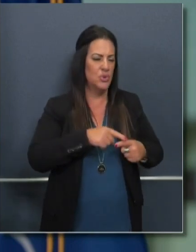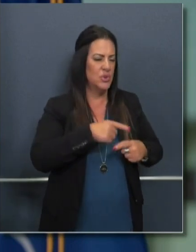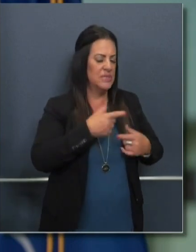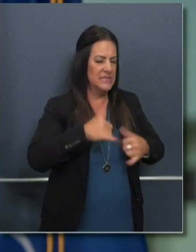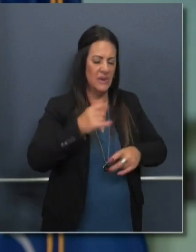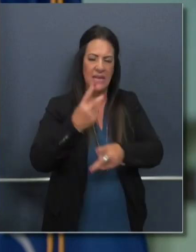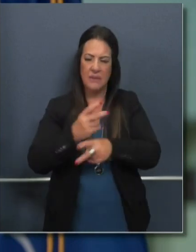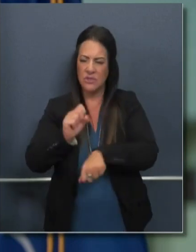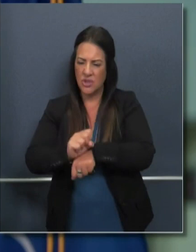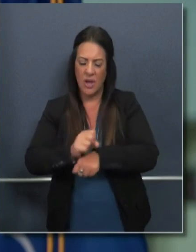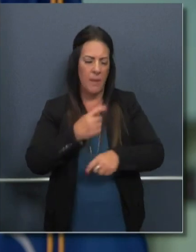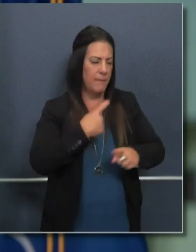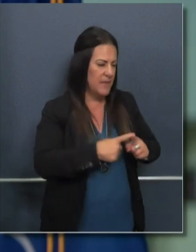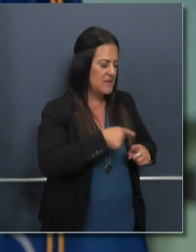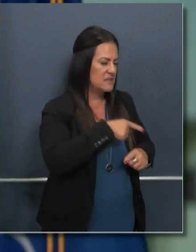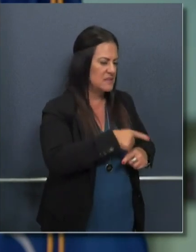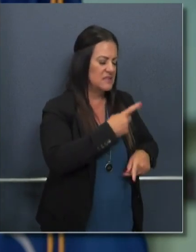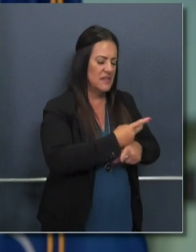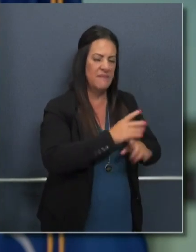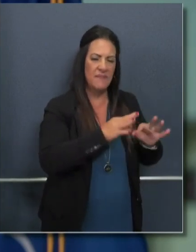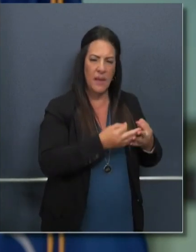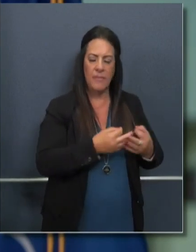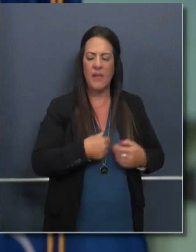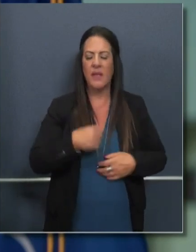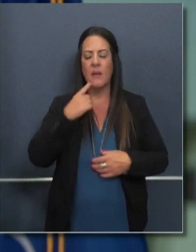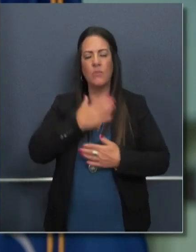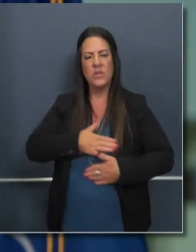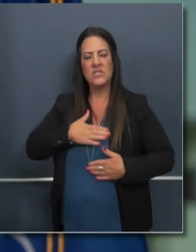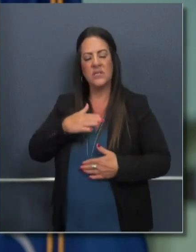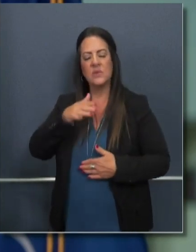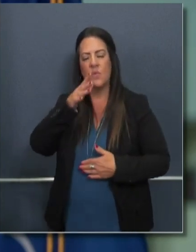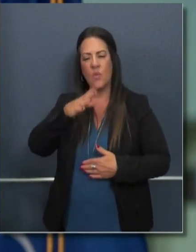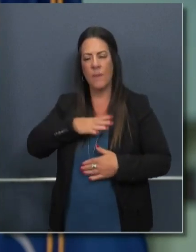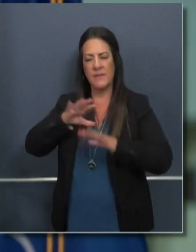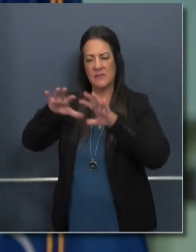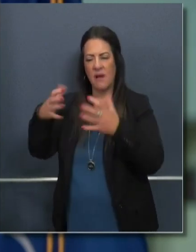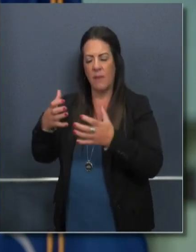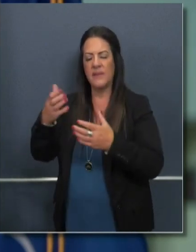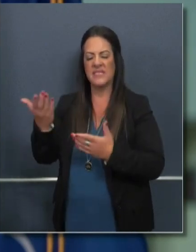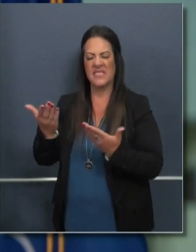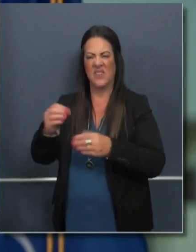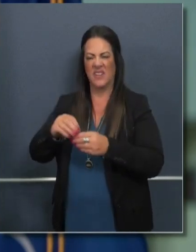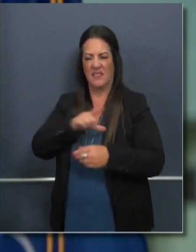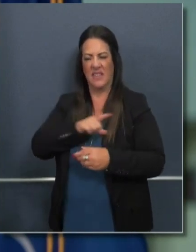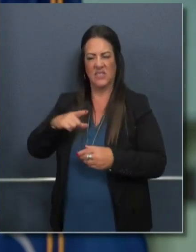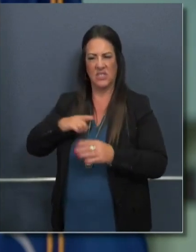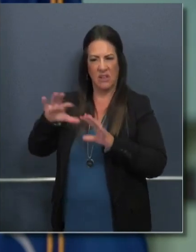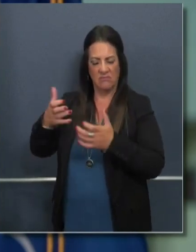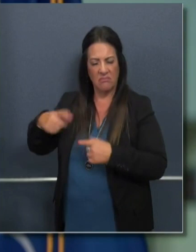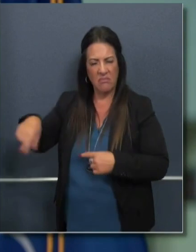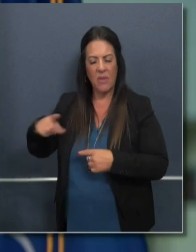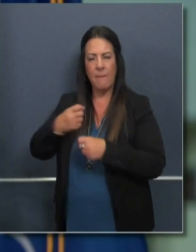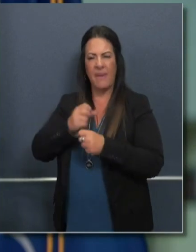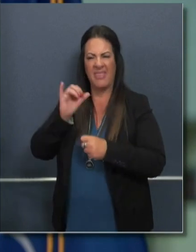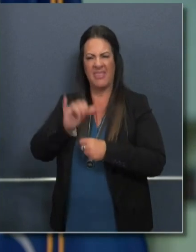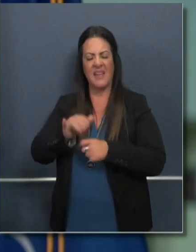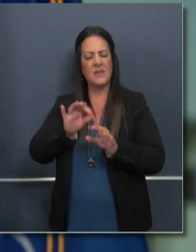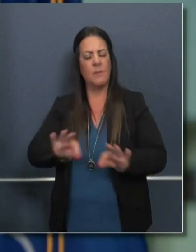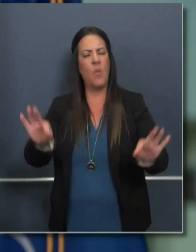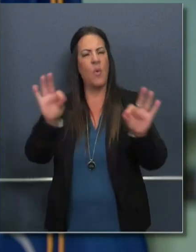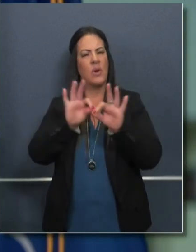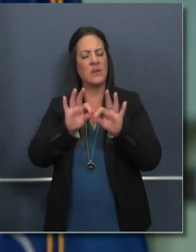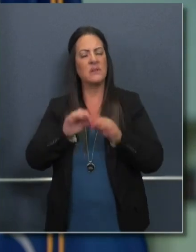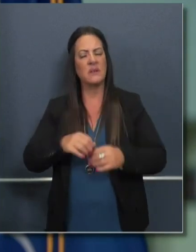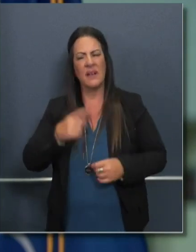that paradigm, and appreciate the Women's Caucus and the state legislature has also made this a top priority, and I believe they have